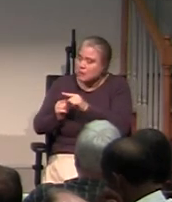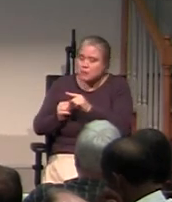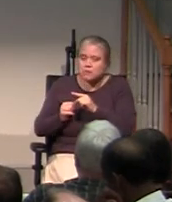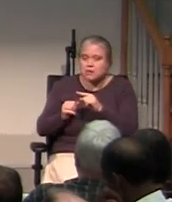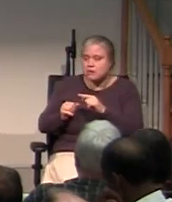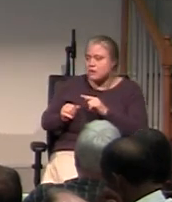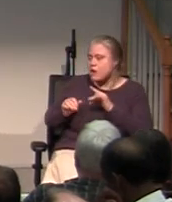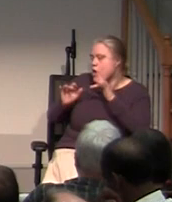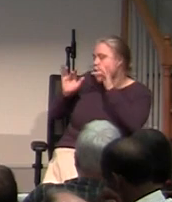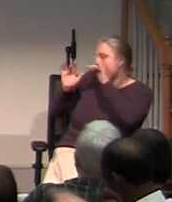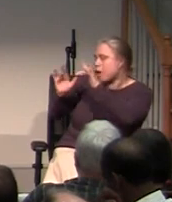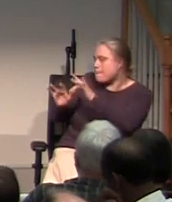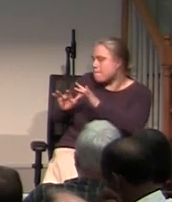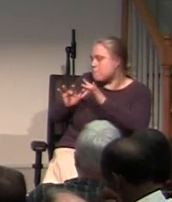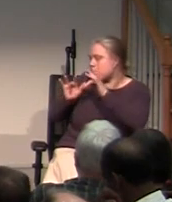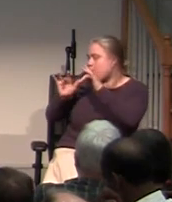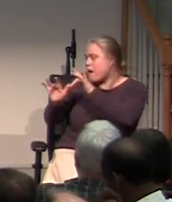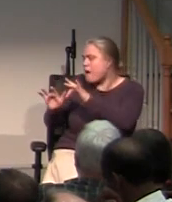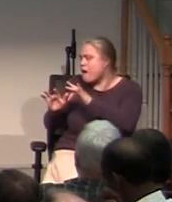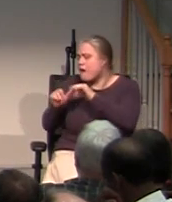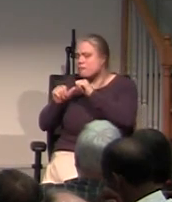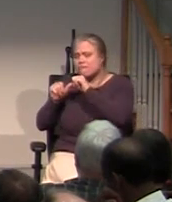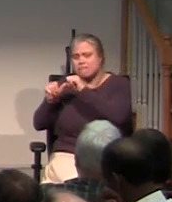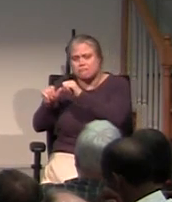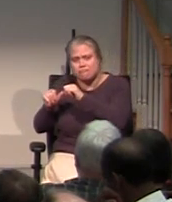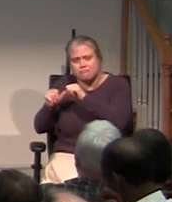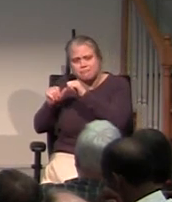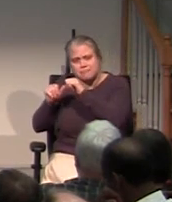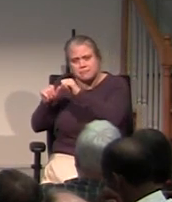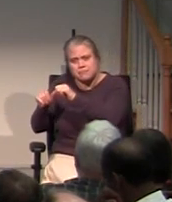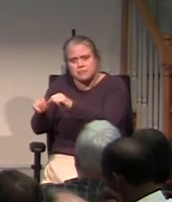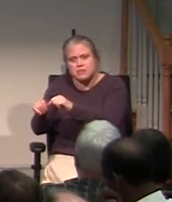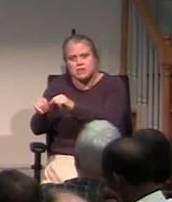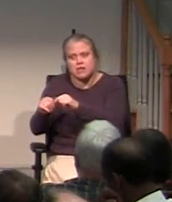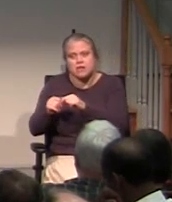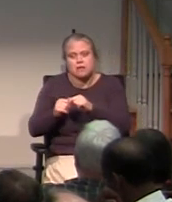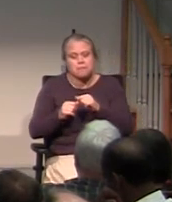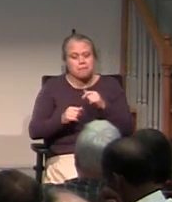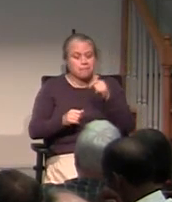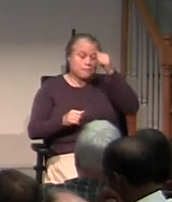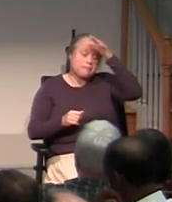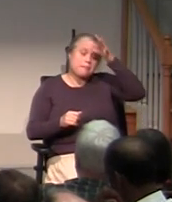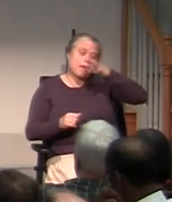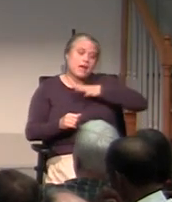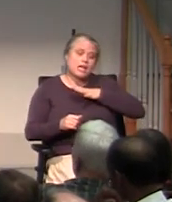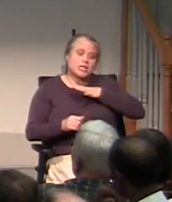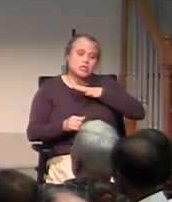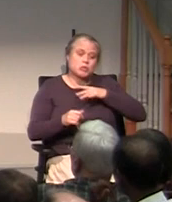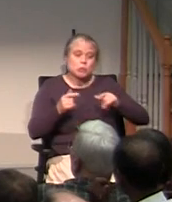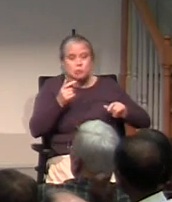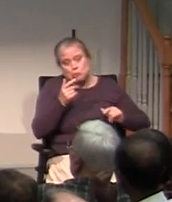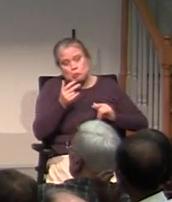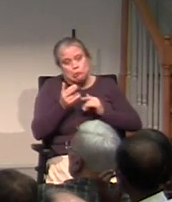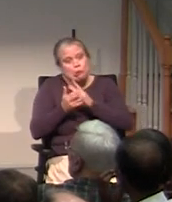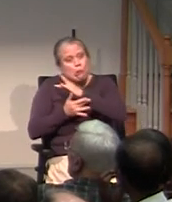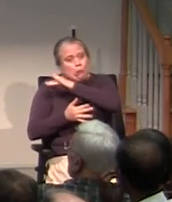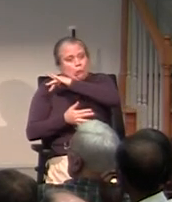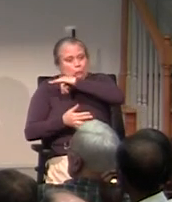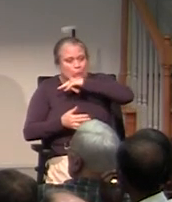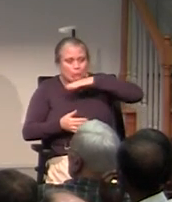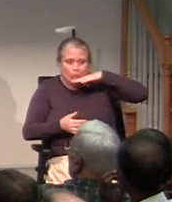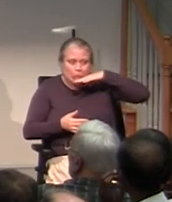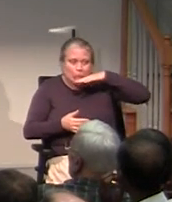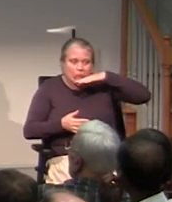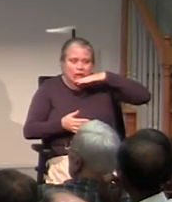never fails. Amen. But the glory of man goes in the dust. There's glory in being